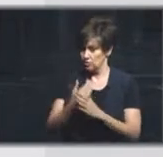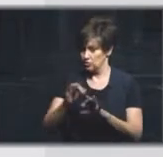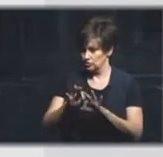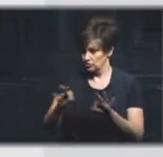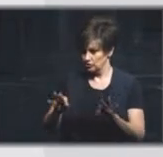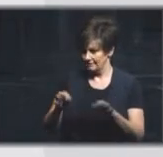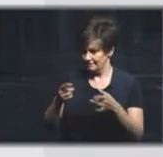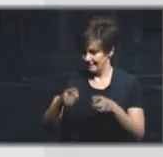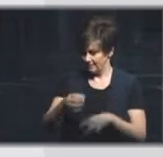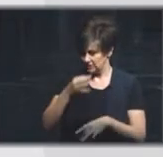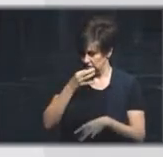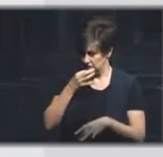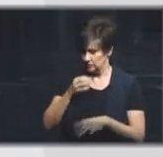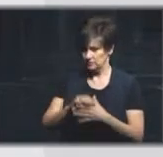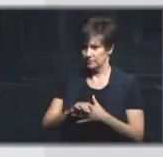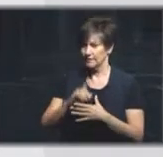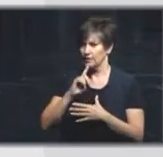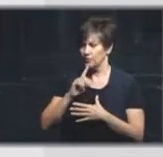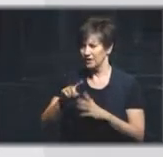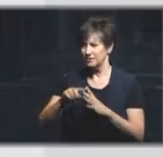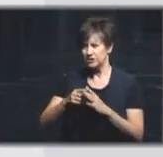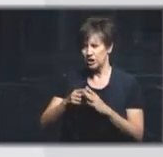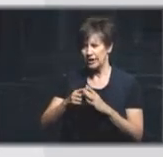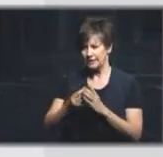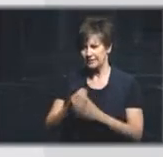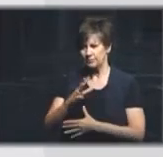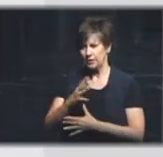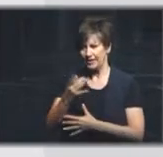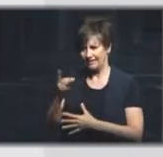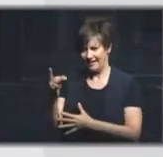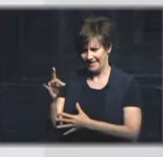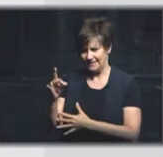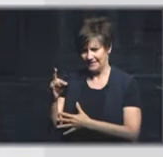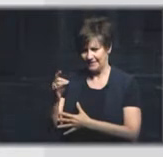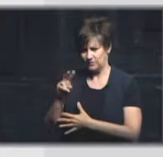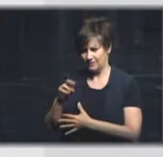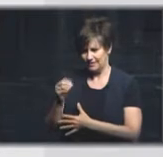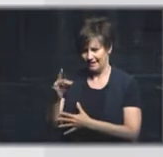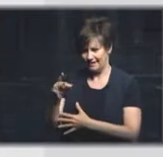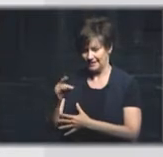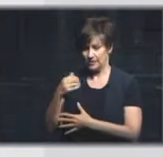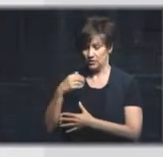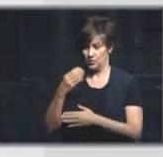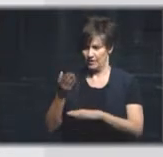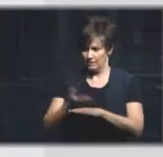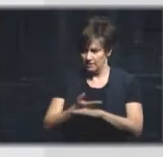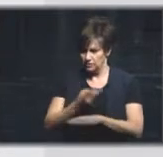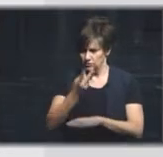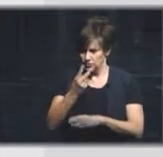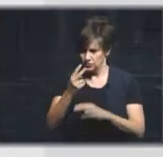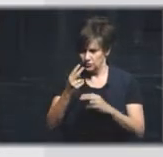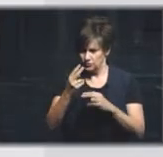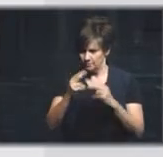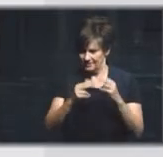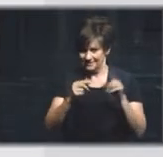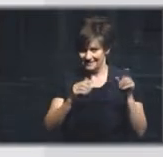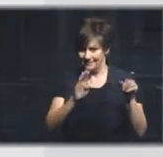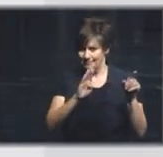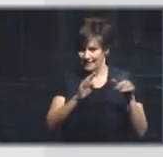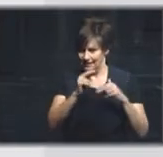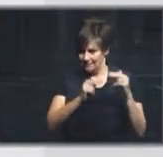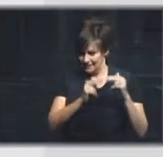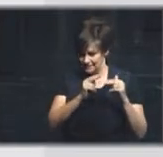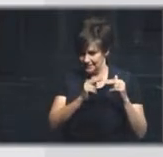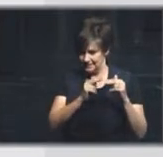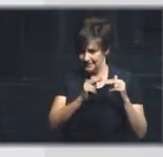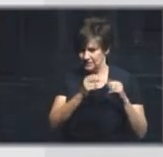coming on board, and those will really be starting in the spring of 18. We're renovating two rooms over in the B building to support that, to